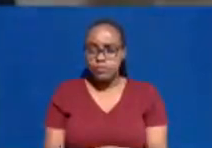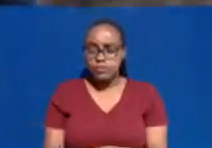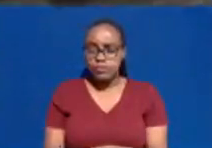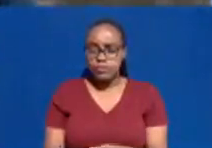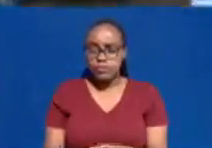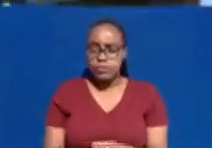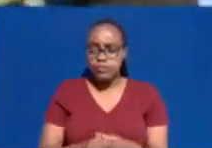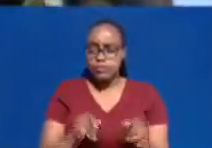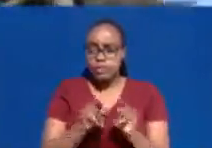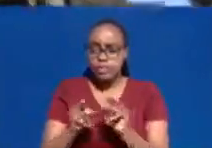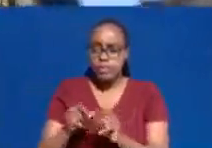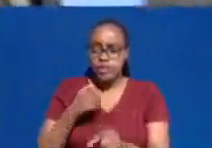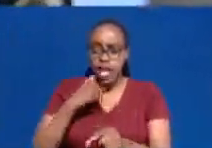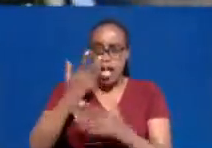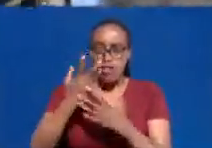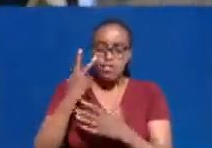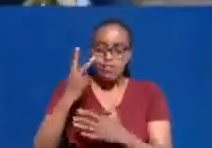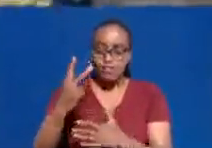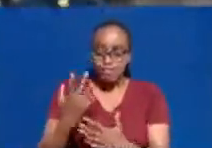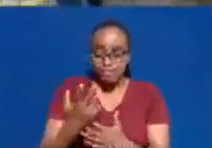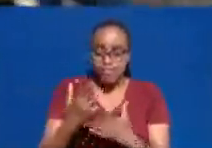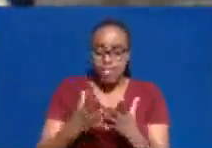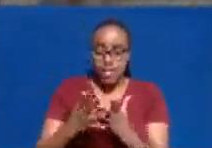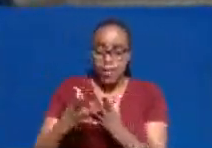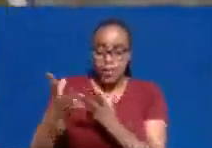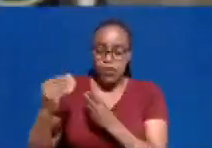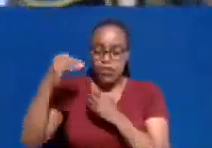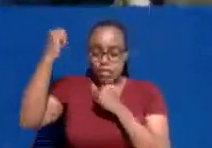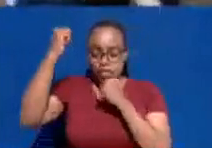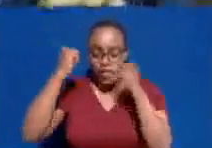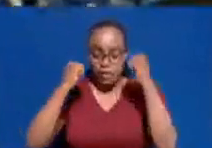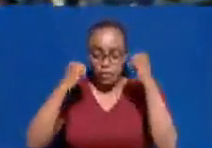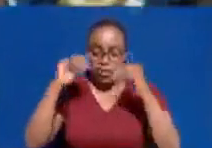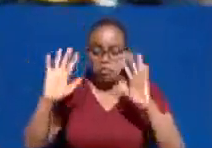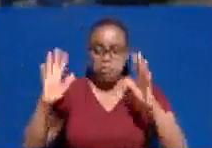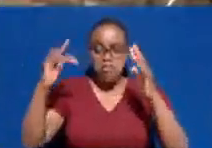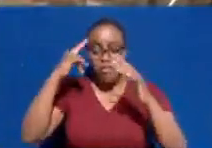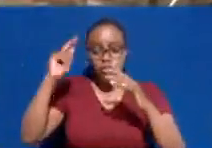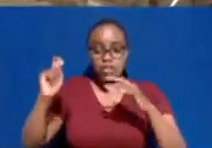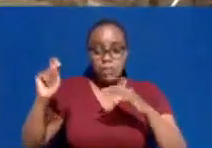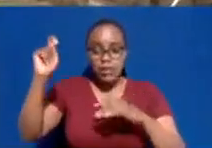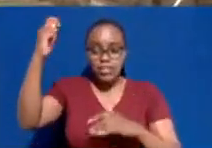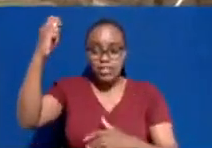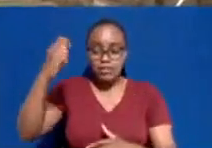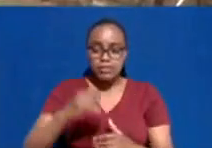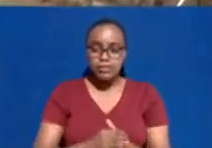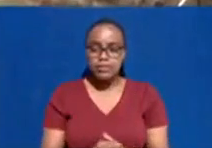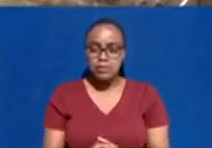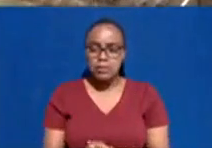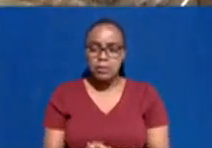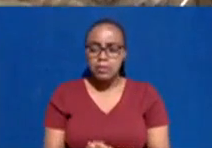The climax of the day that saw KDF stage a military farewell for the president.